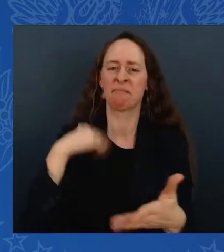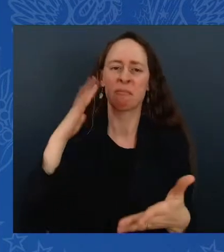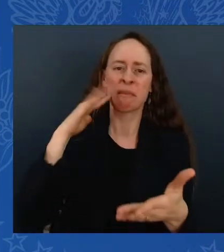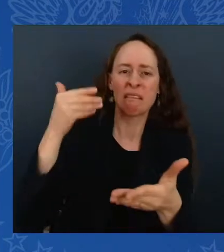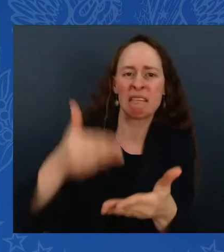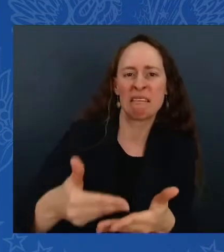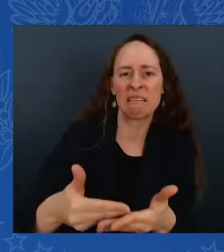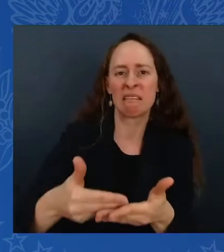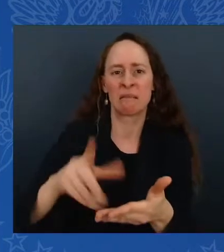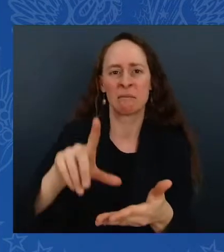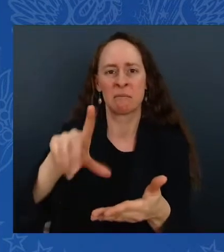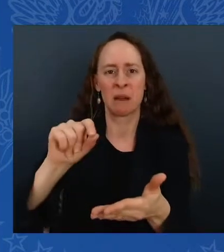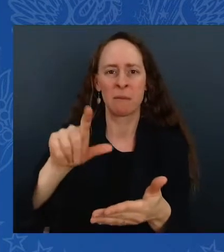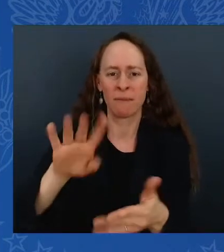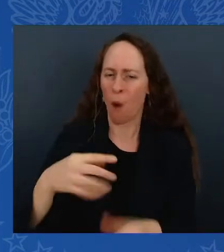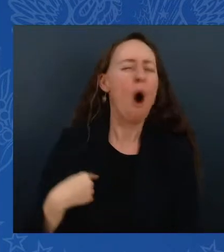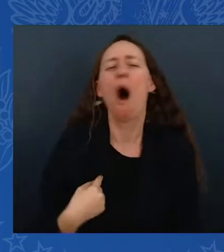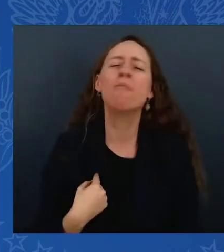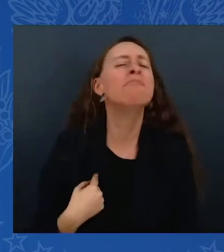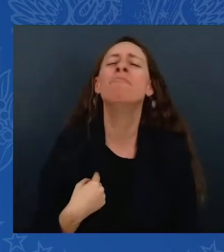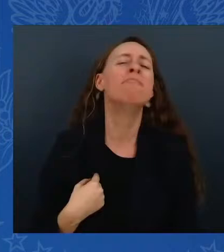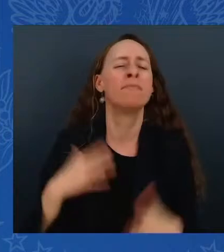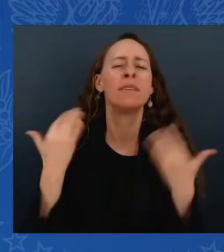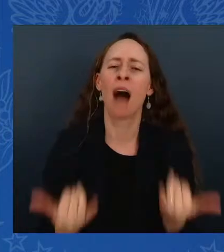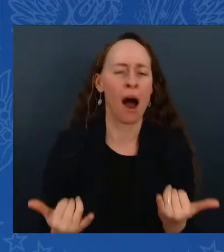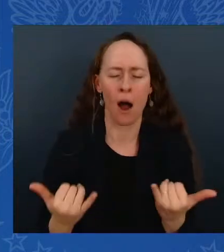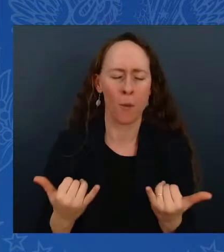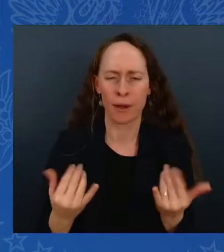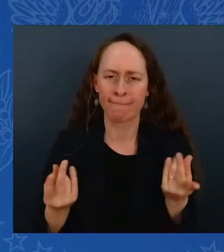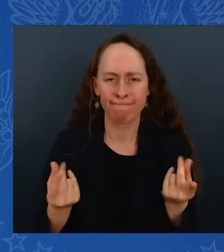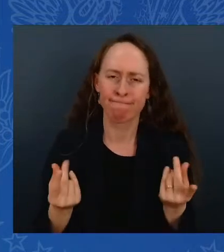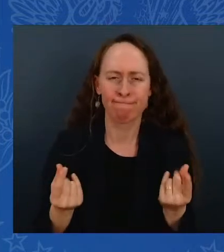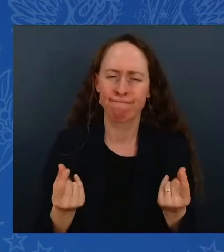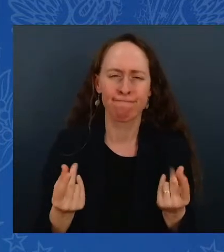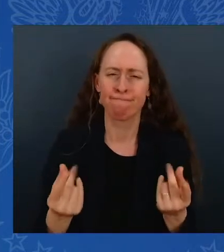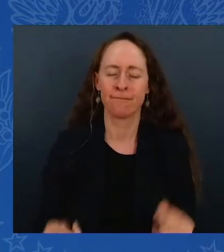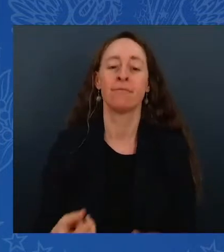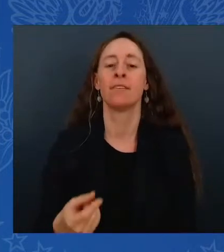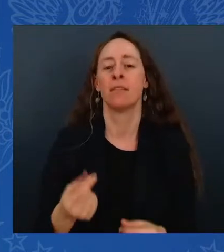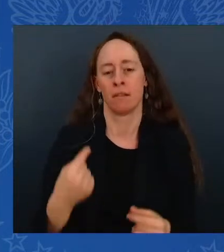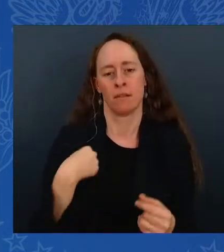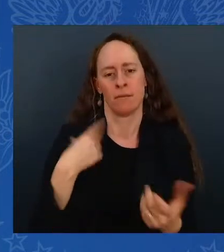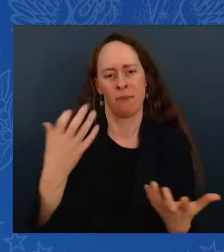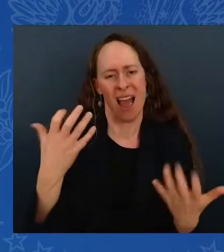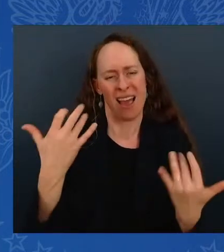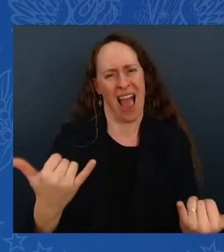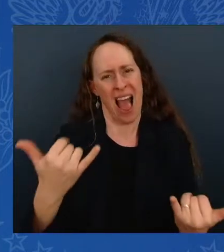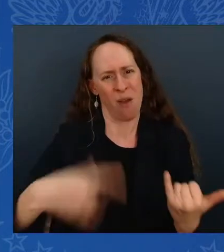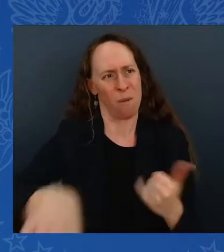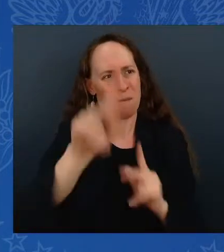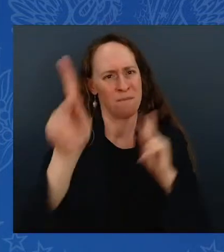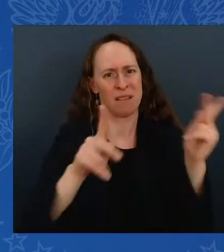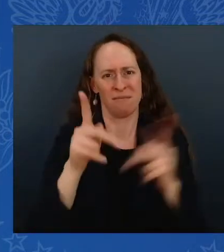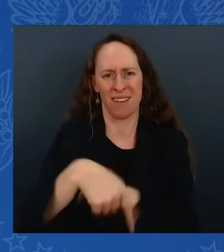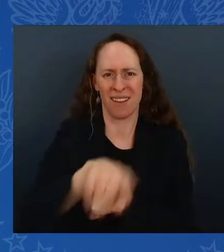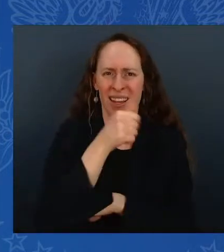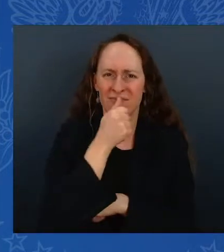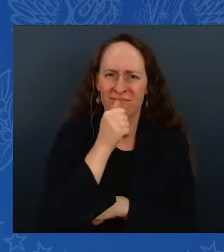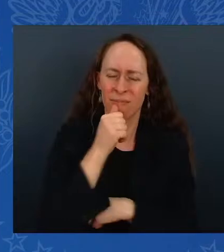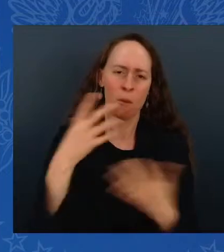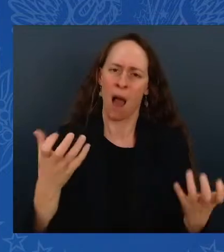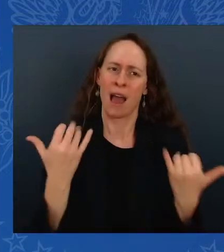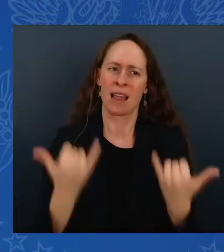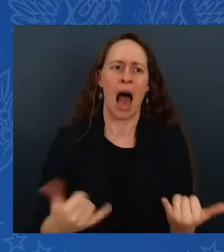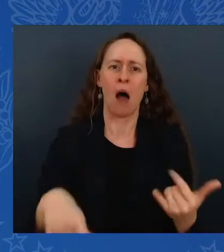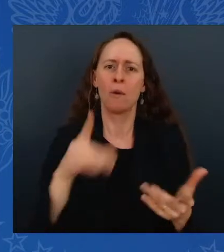came to office determined not only to deliver immediate economic relief for the American people, but to transform the way our economy works over the